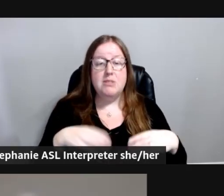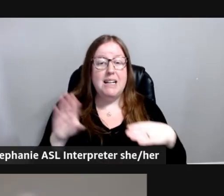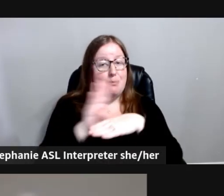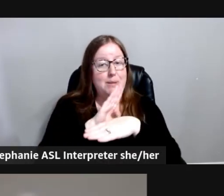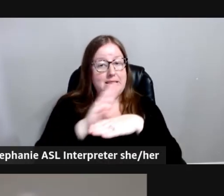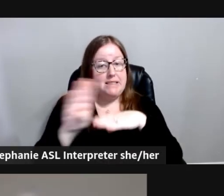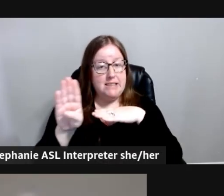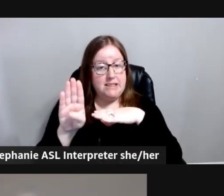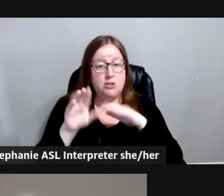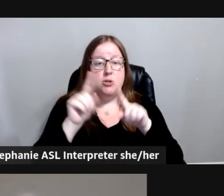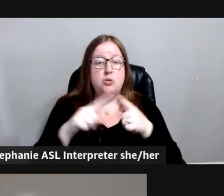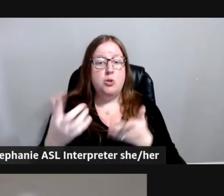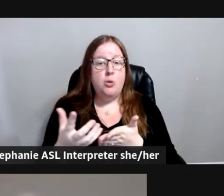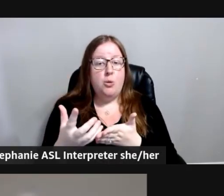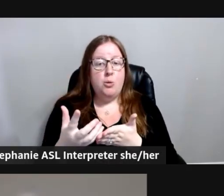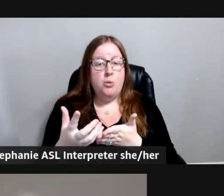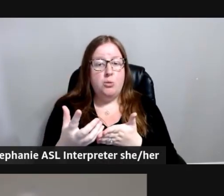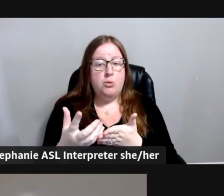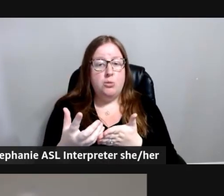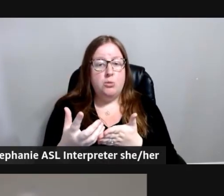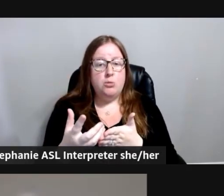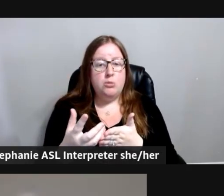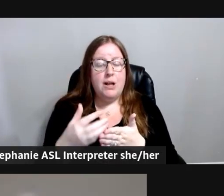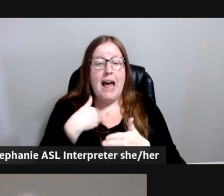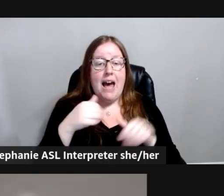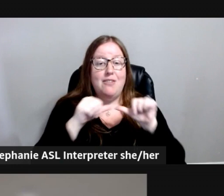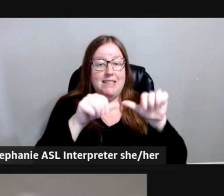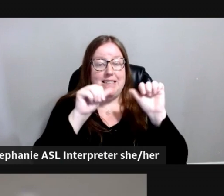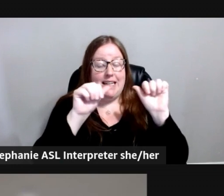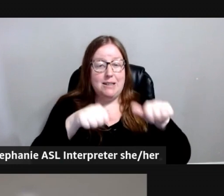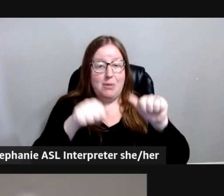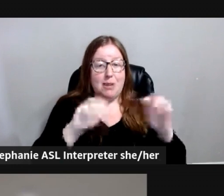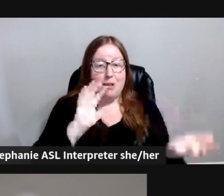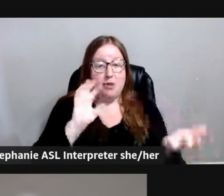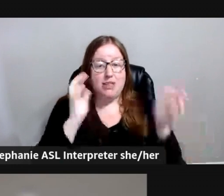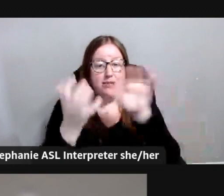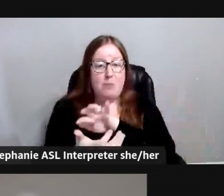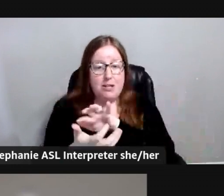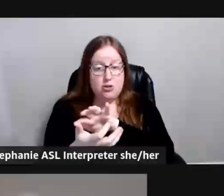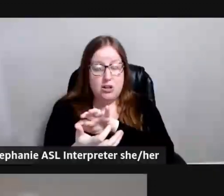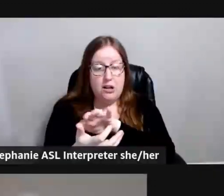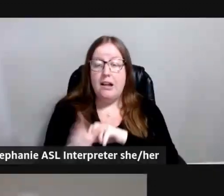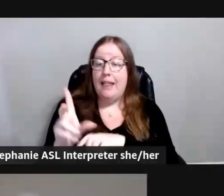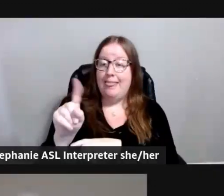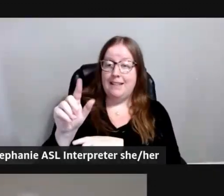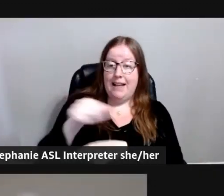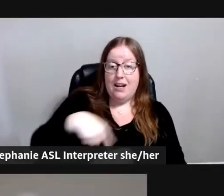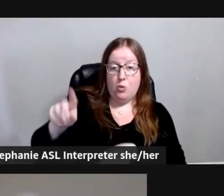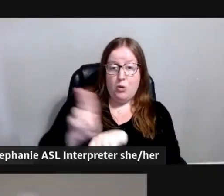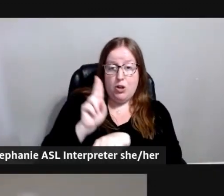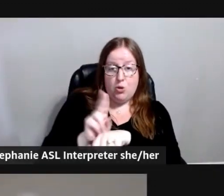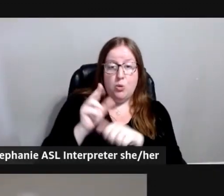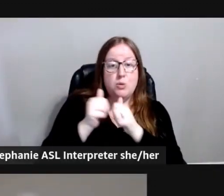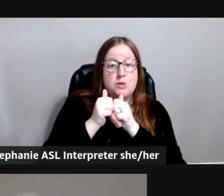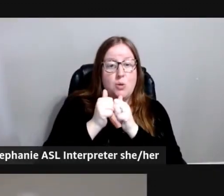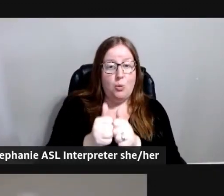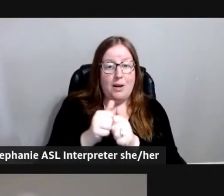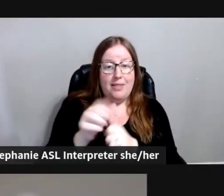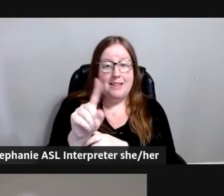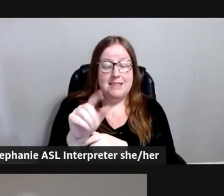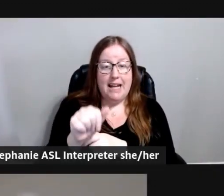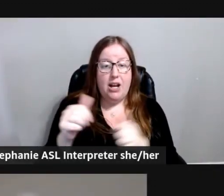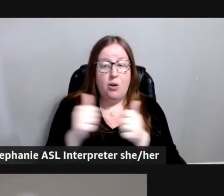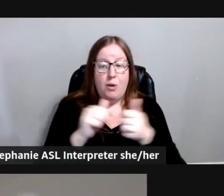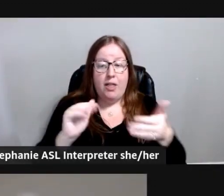to do a sustainability transformation, the data what we use along with the data what our partner